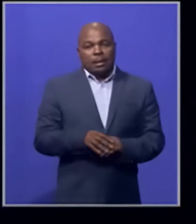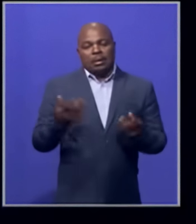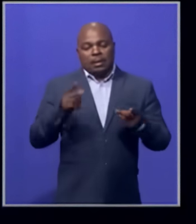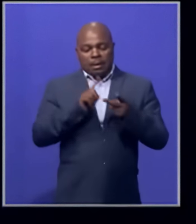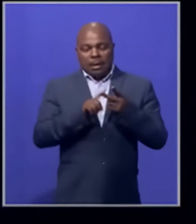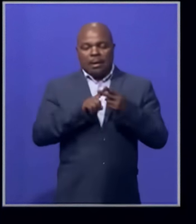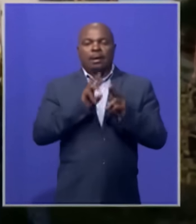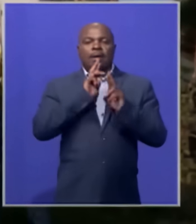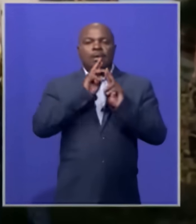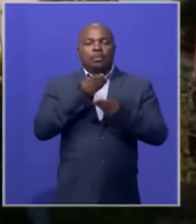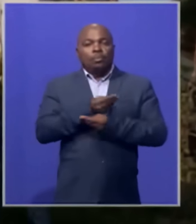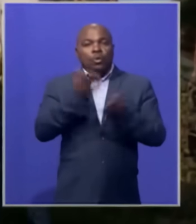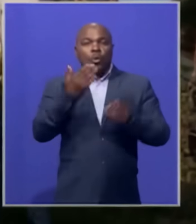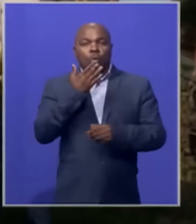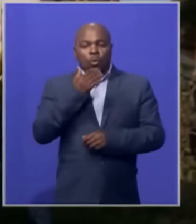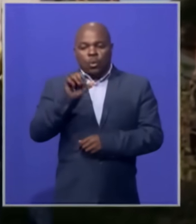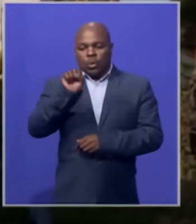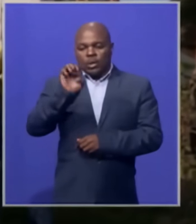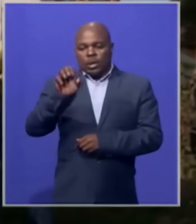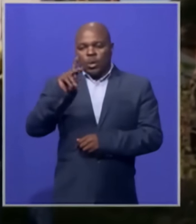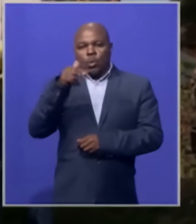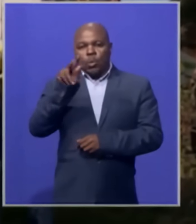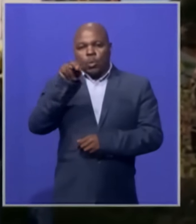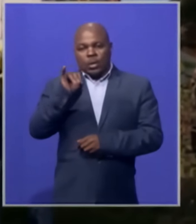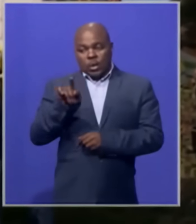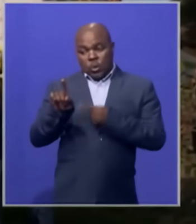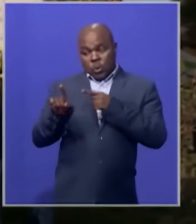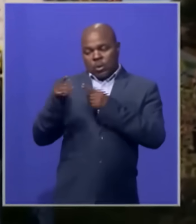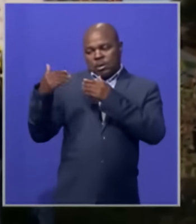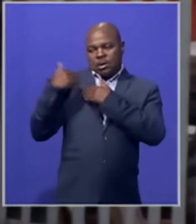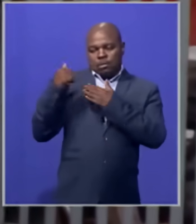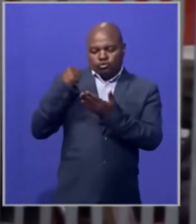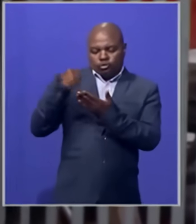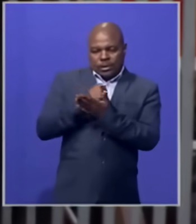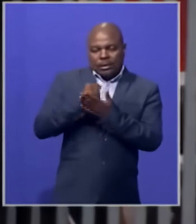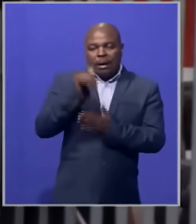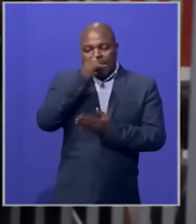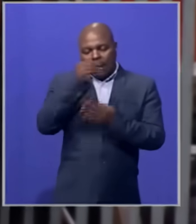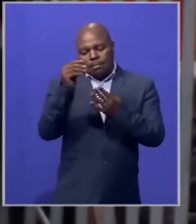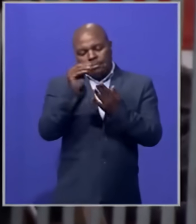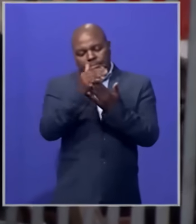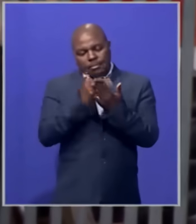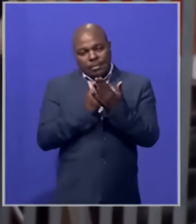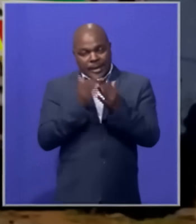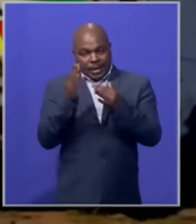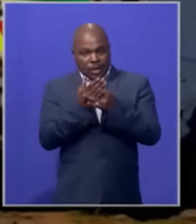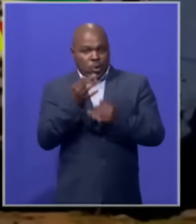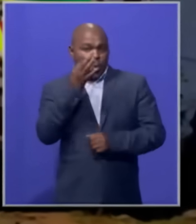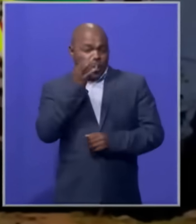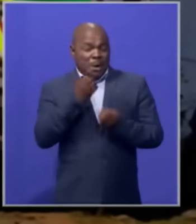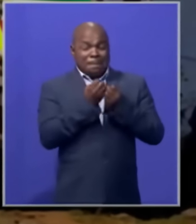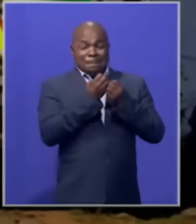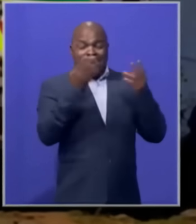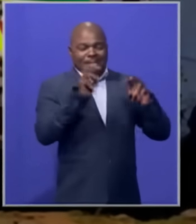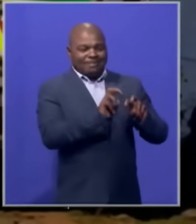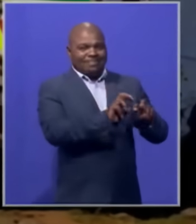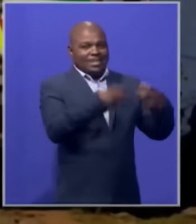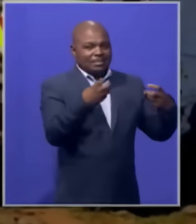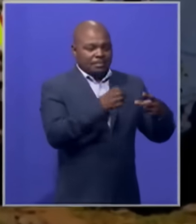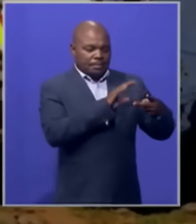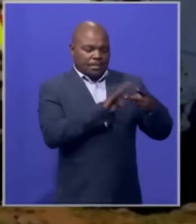General Thulare Sekhukhune e le go tlhogo ya lefapha la boingwadišo bja melato o re melato yeo e tseneletše go balo ya go phaya thetho ka kgang le